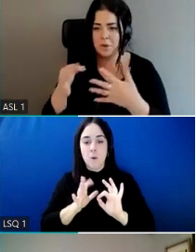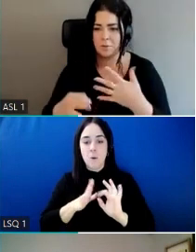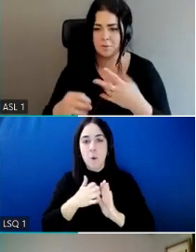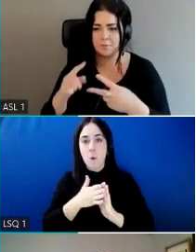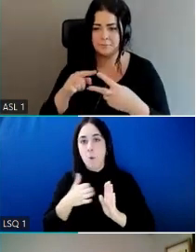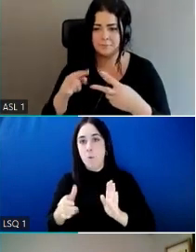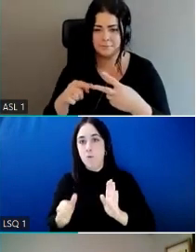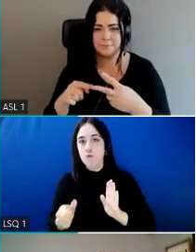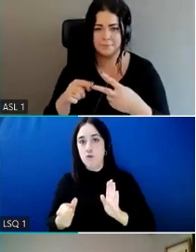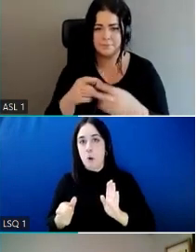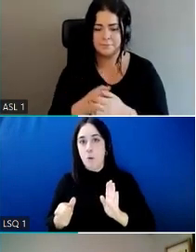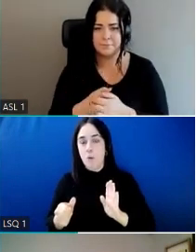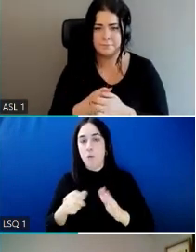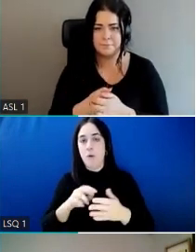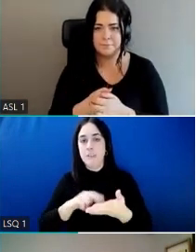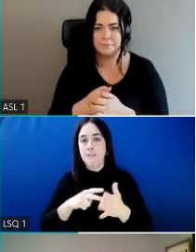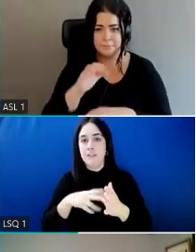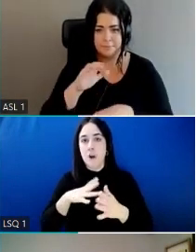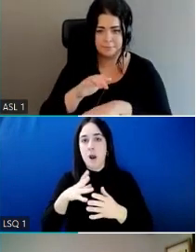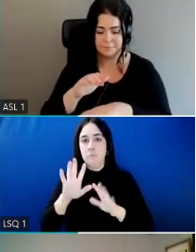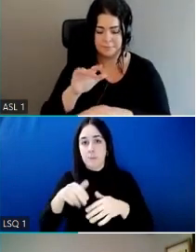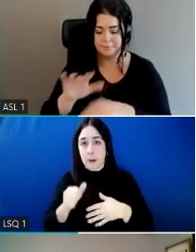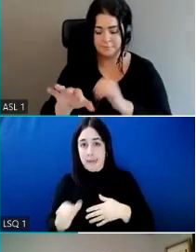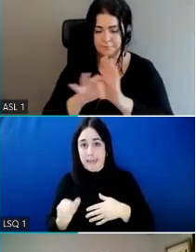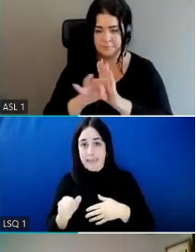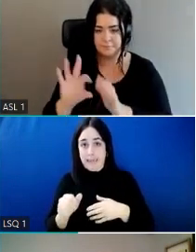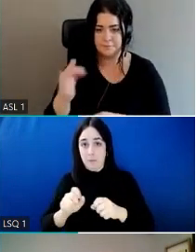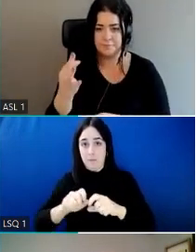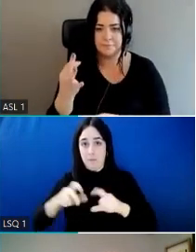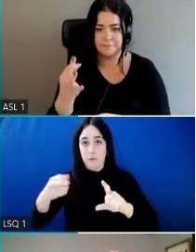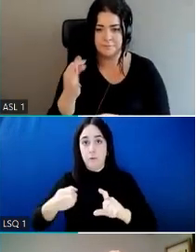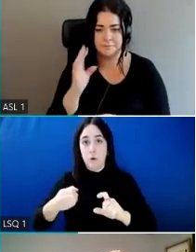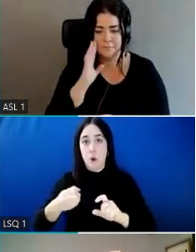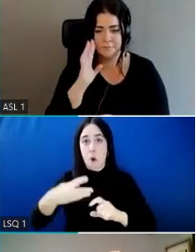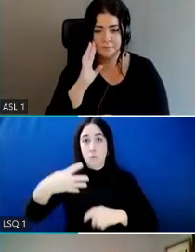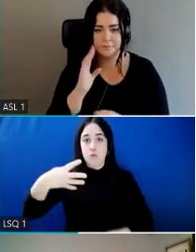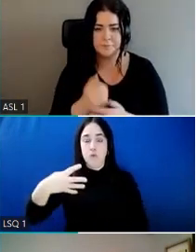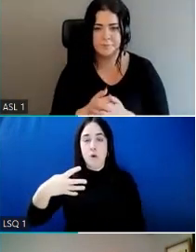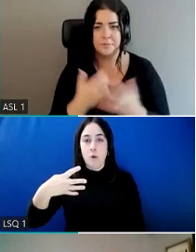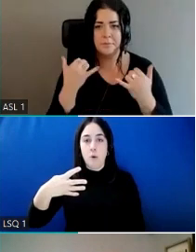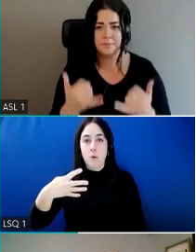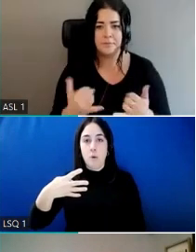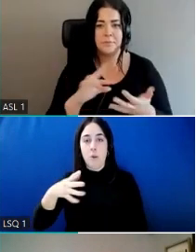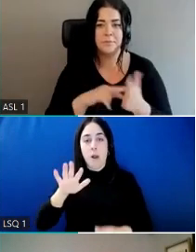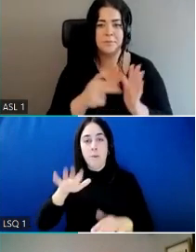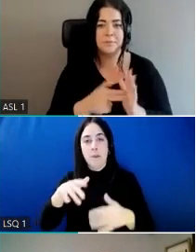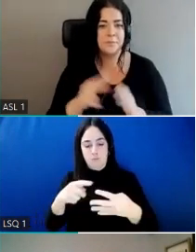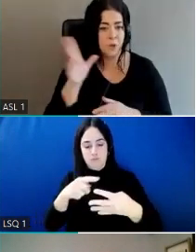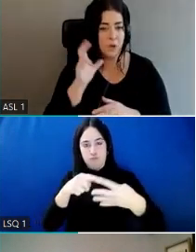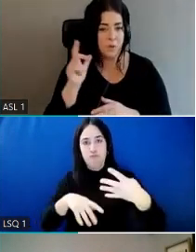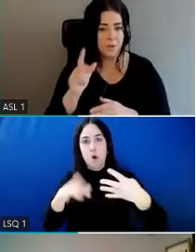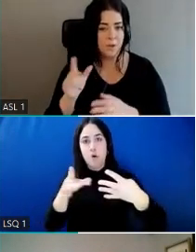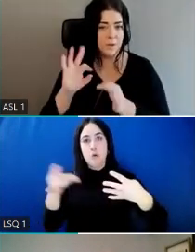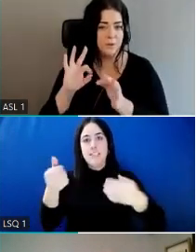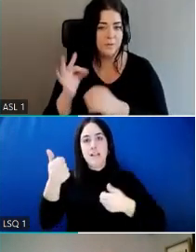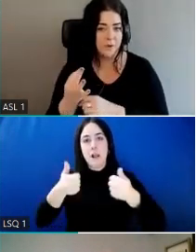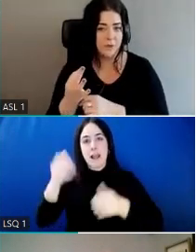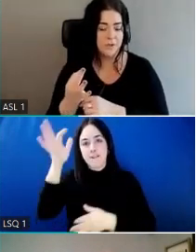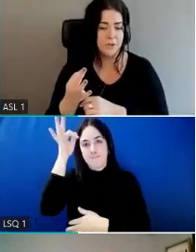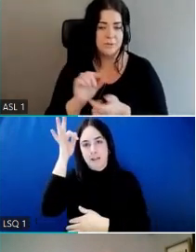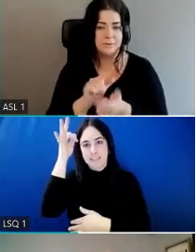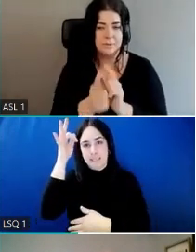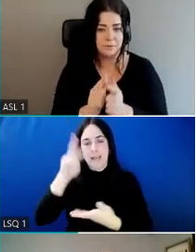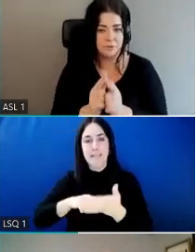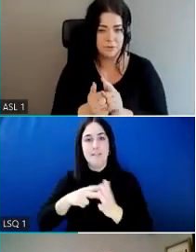appear. Click French. You will now be able to hear the French interpreter as